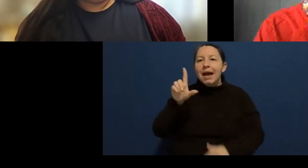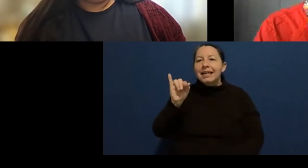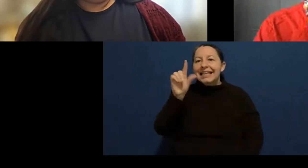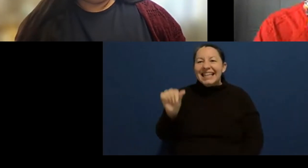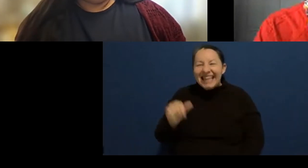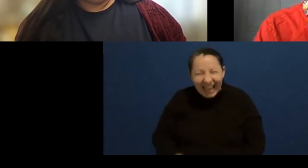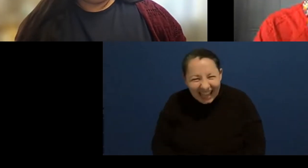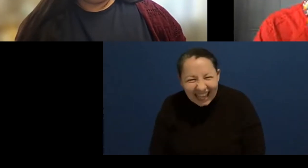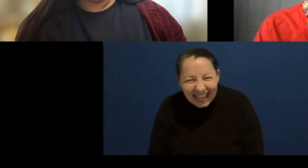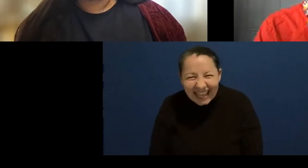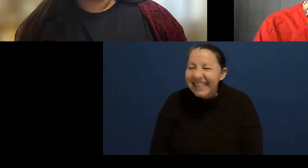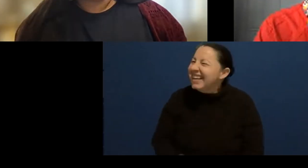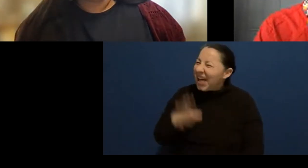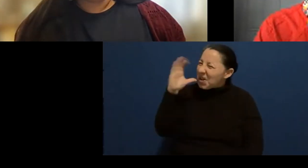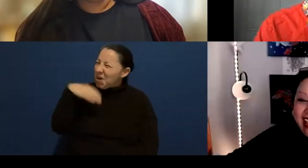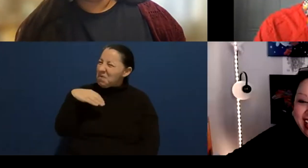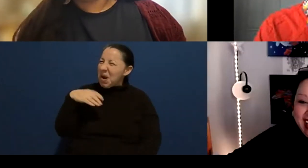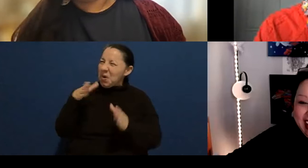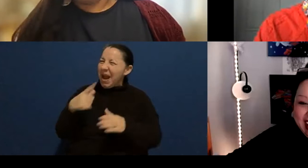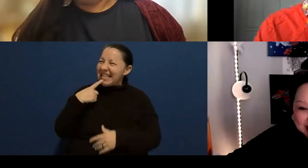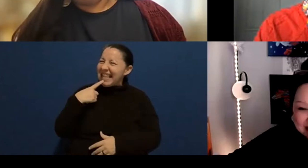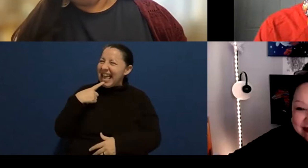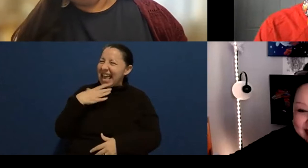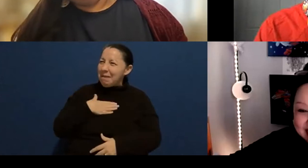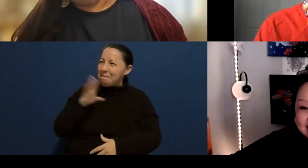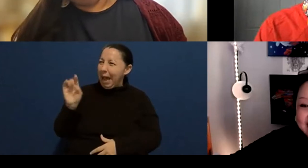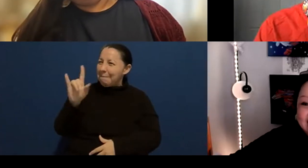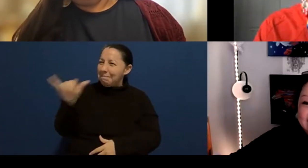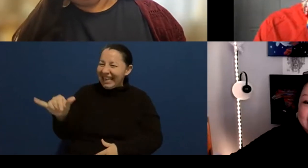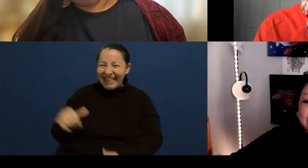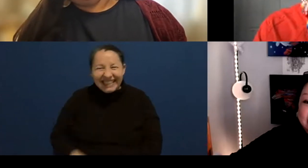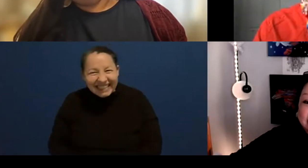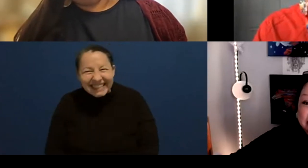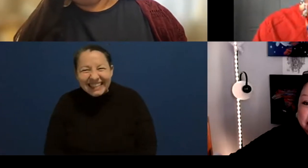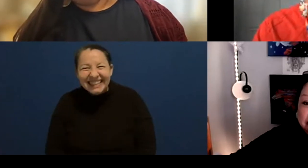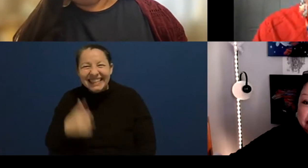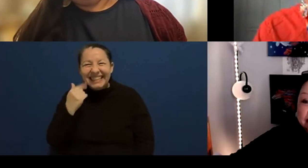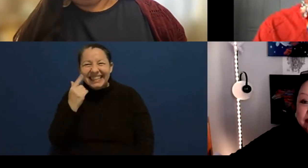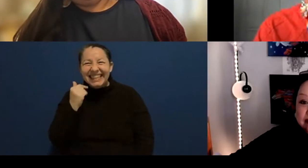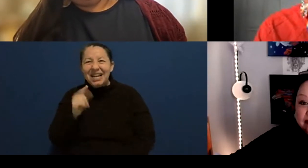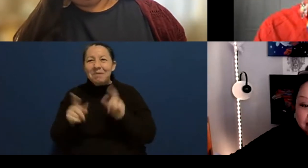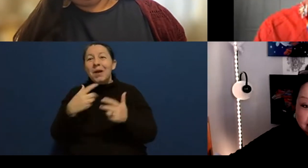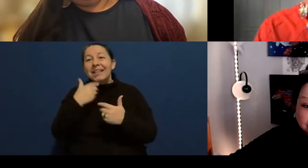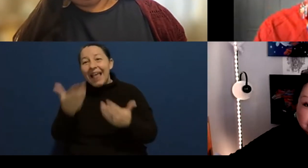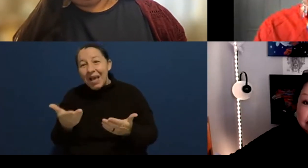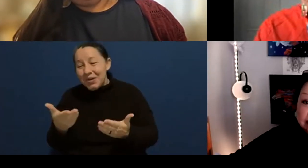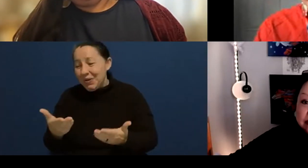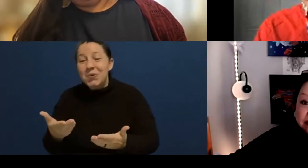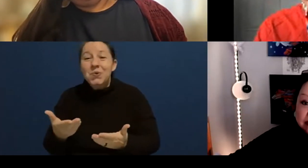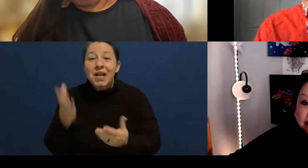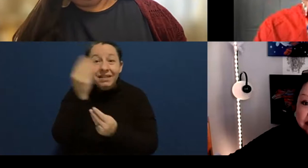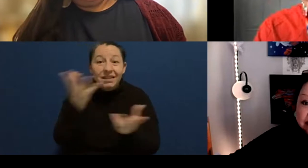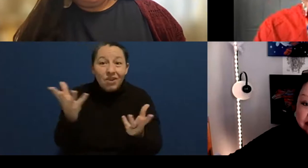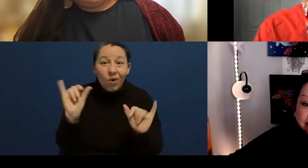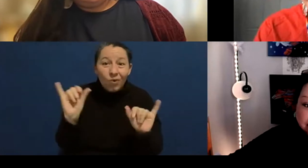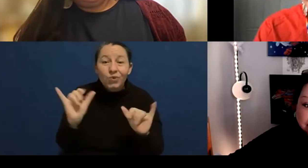that just felt like a very weird term to call her that. But I just wanted to say thank you. And just as a FYI for folks, we will